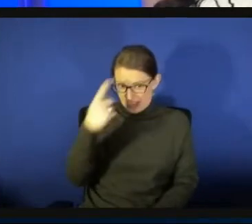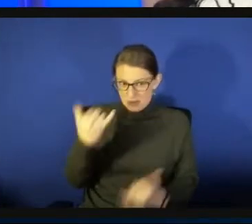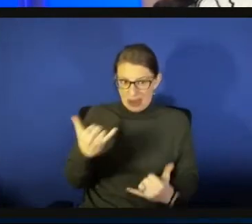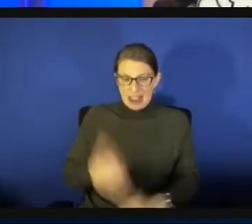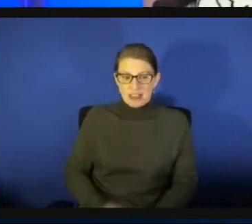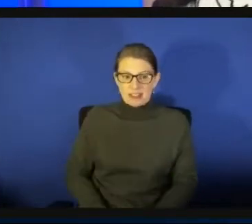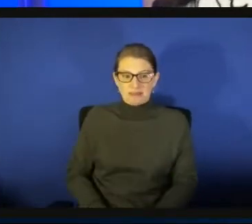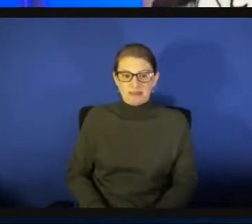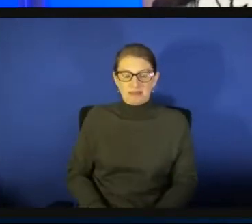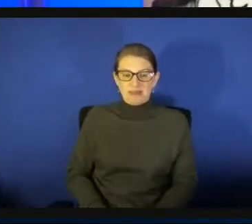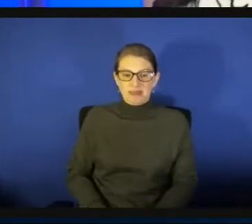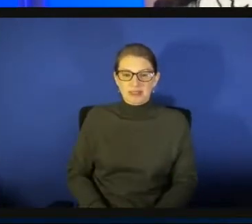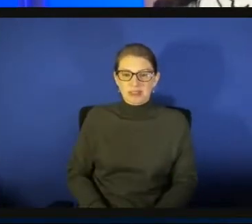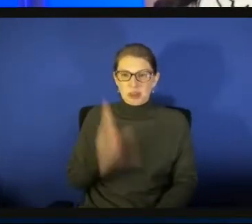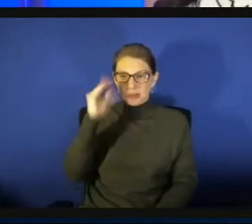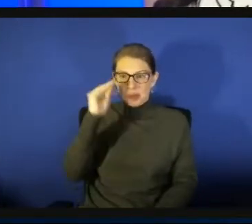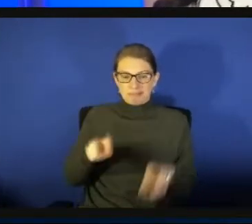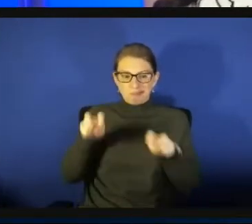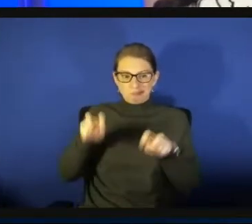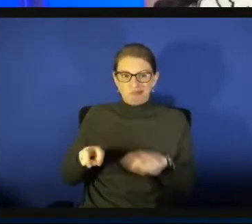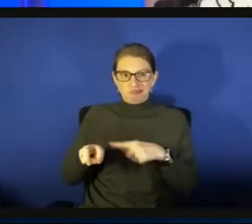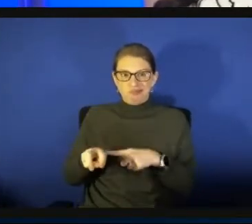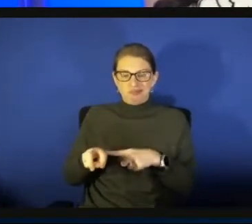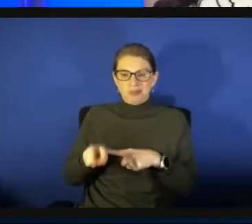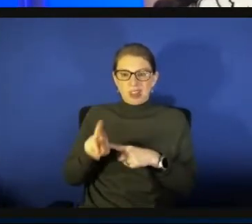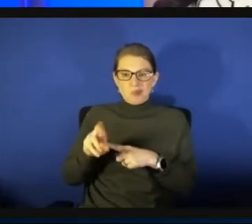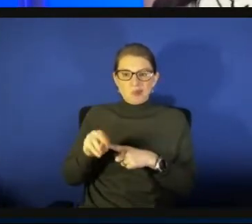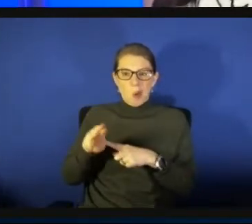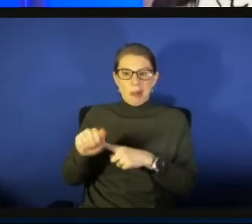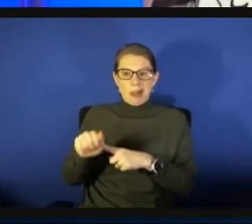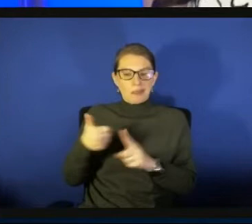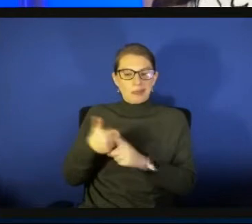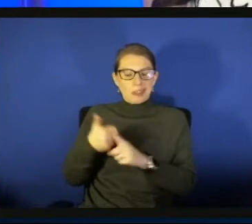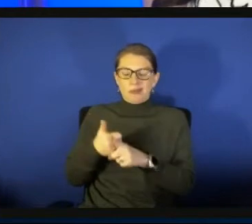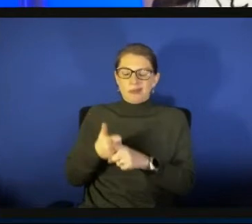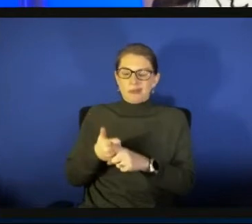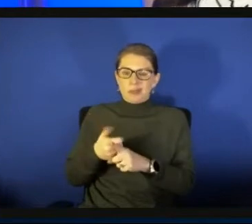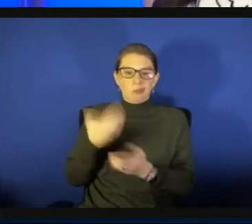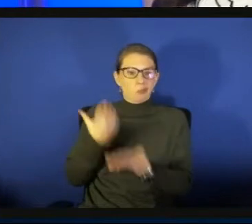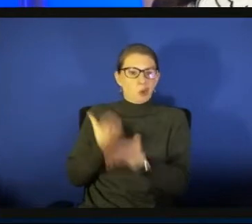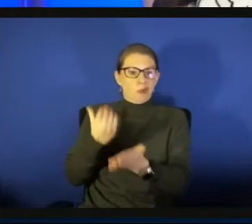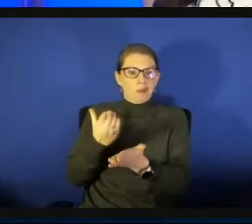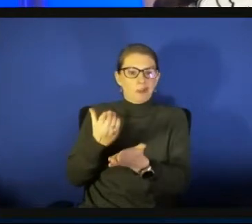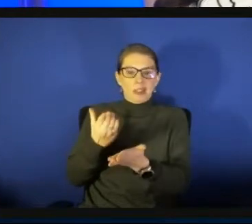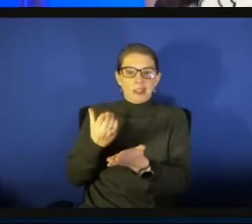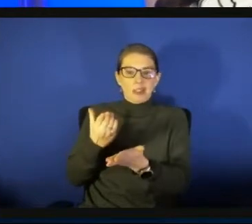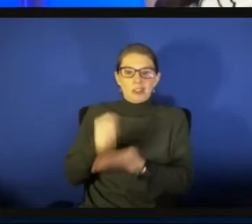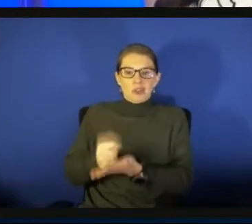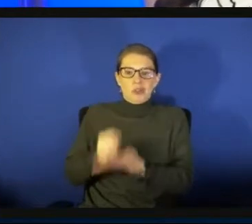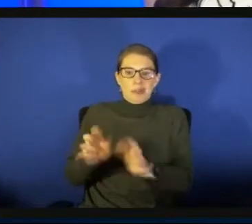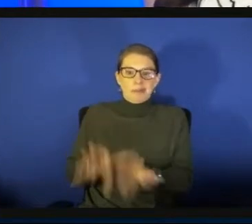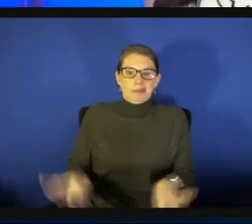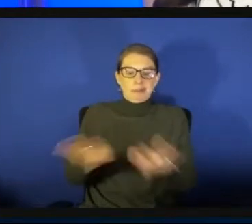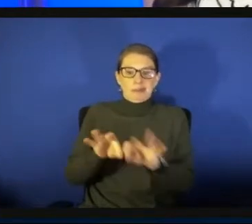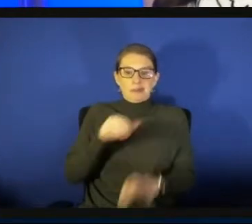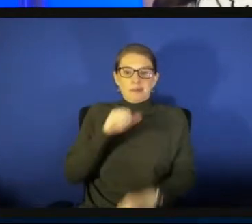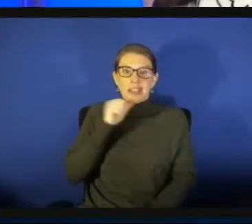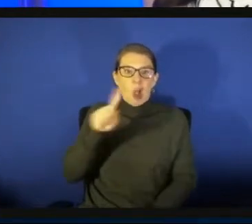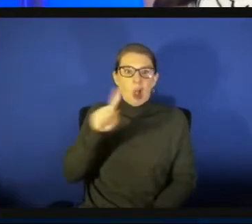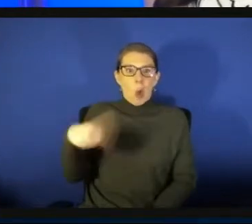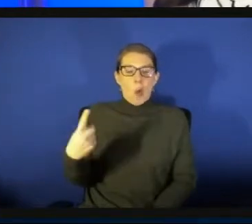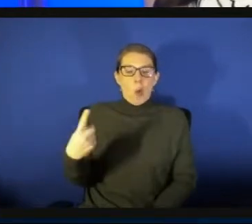well? Yeah, well, I think Roma is just testimony to how important this treatment is. Not only just that it's